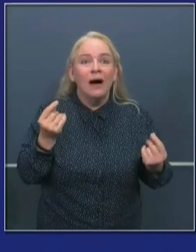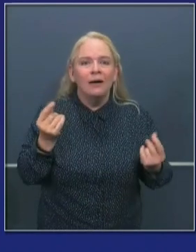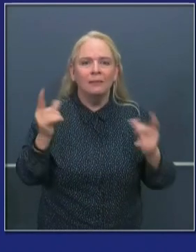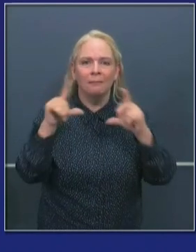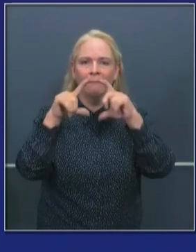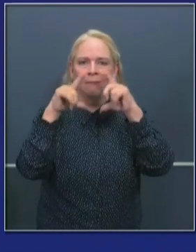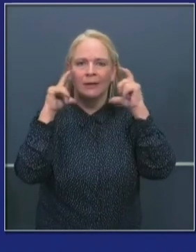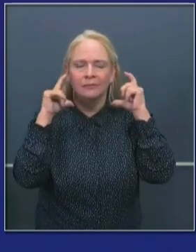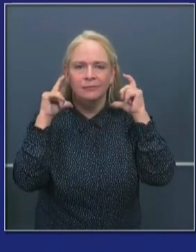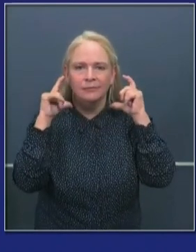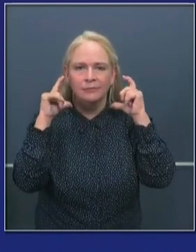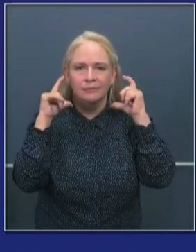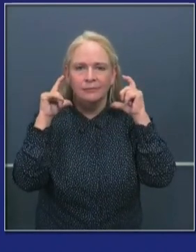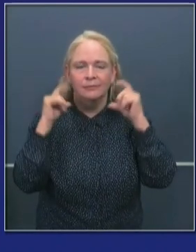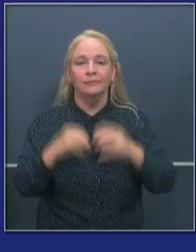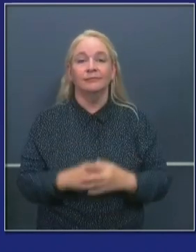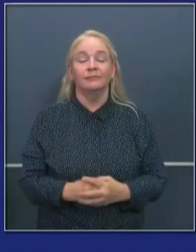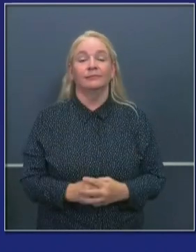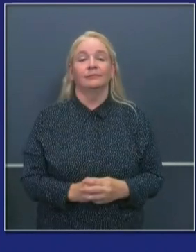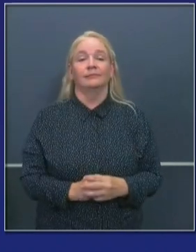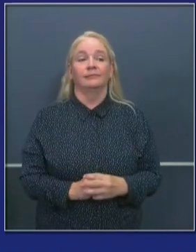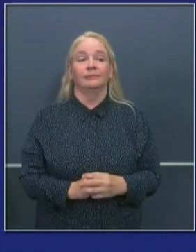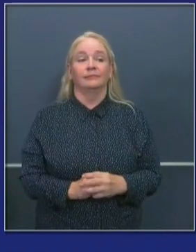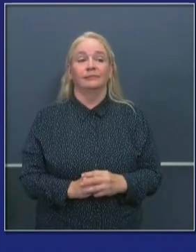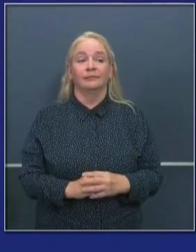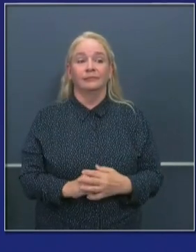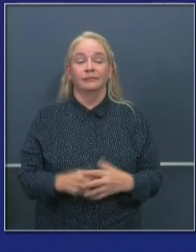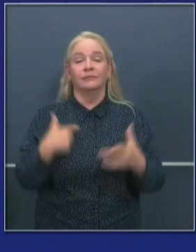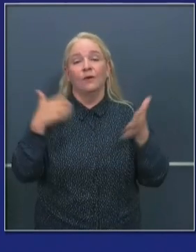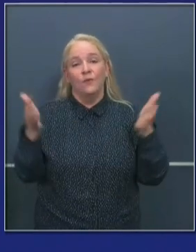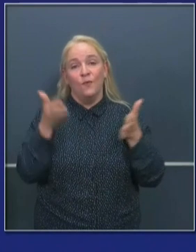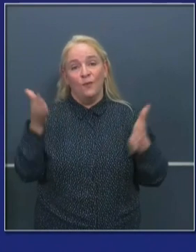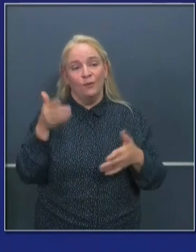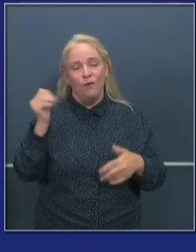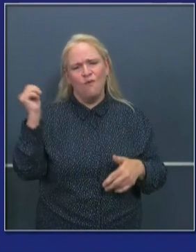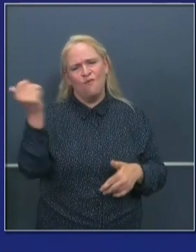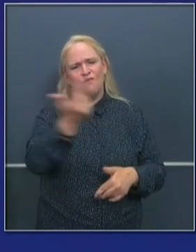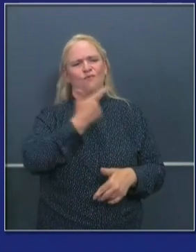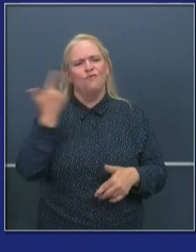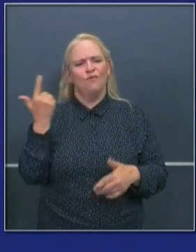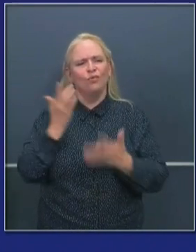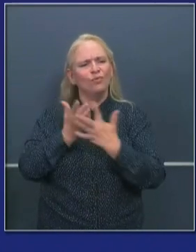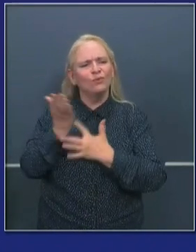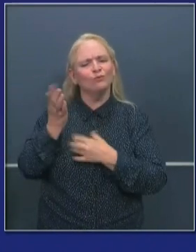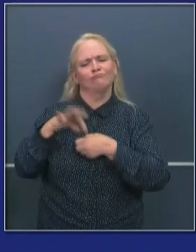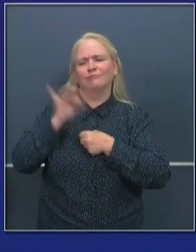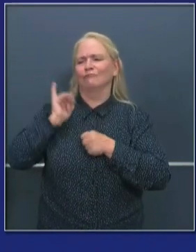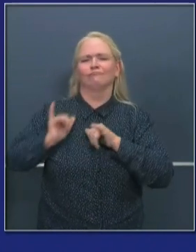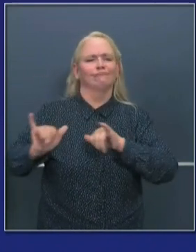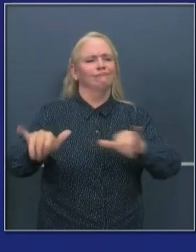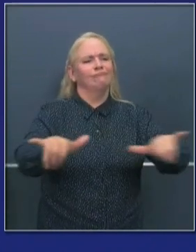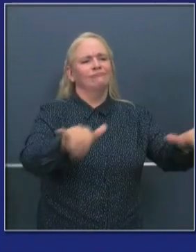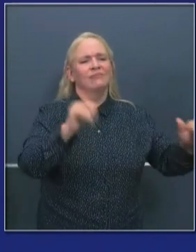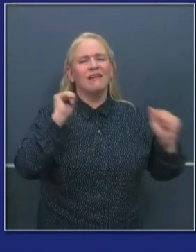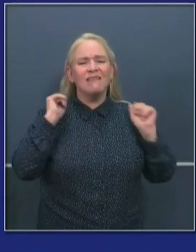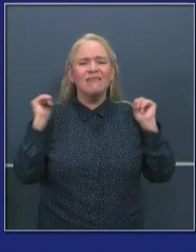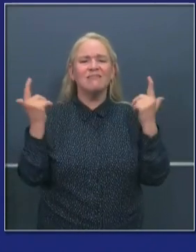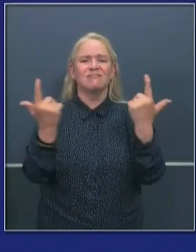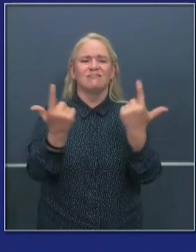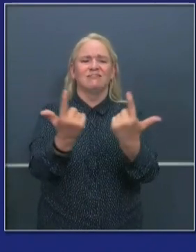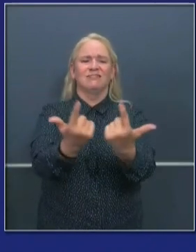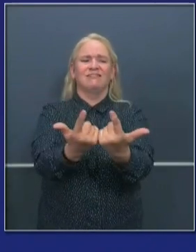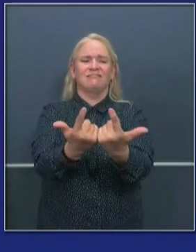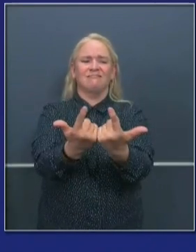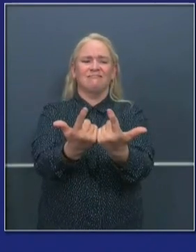a face covering. And I want to just encourage all of you in the spirit that brings us this PSA, that brings this new